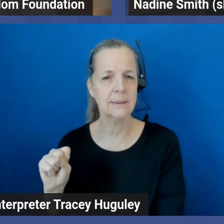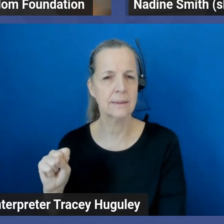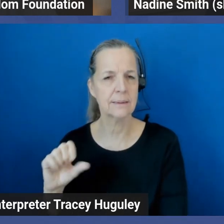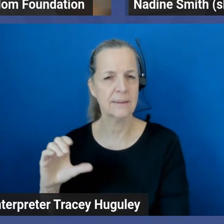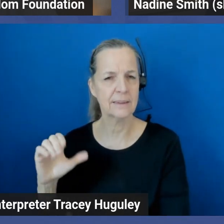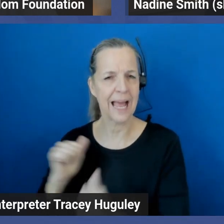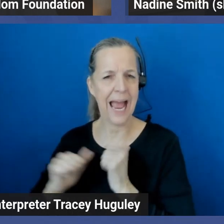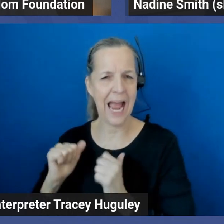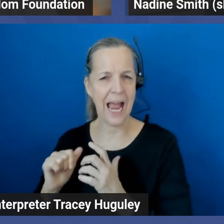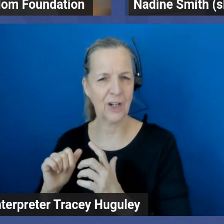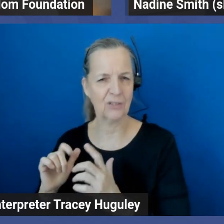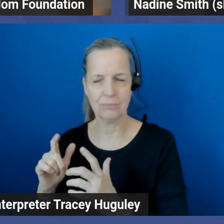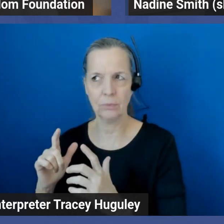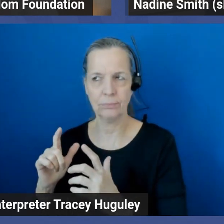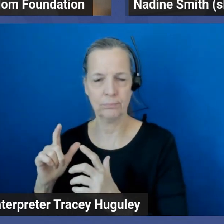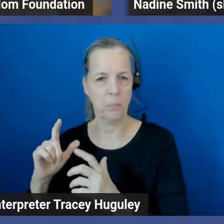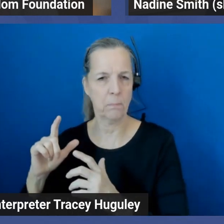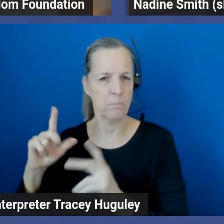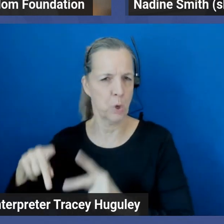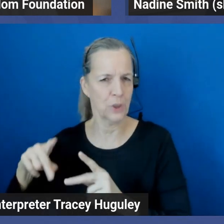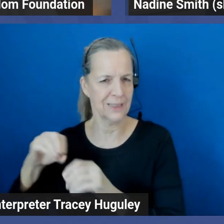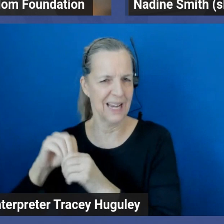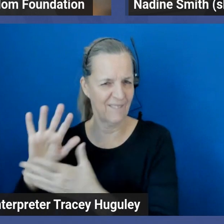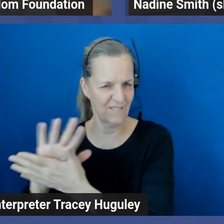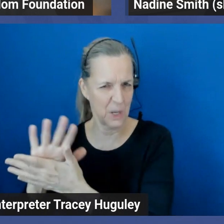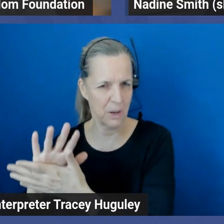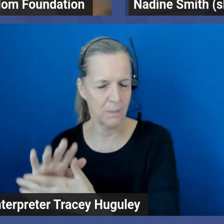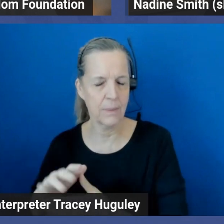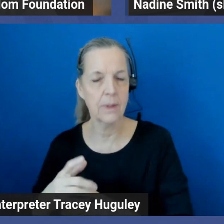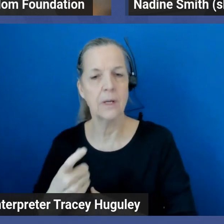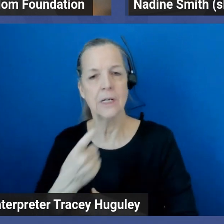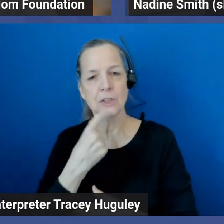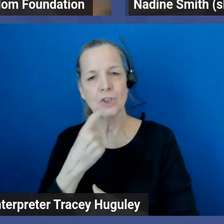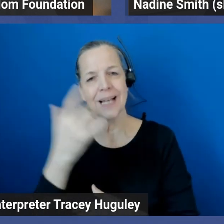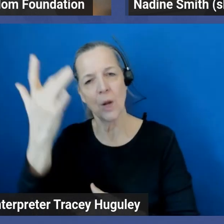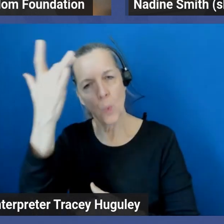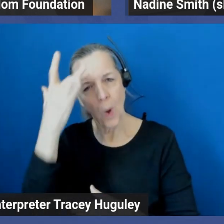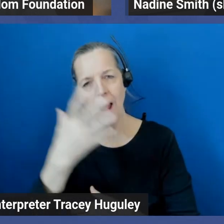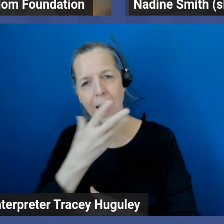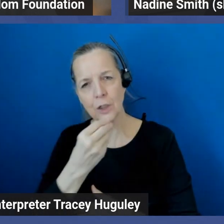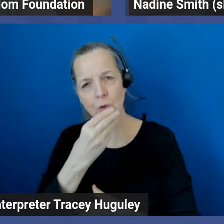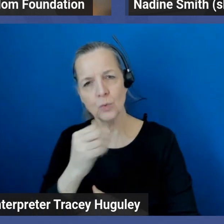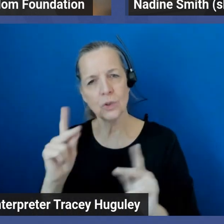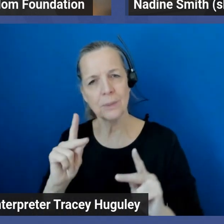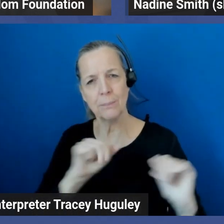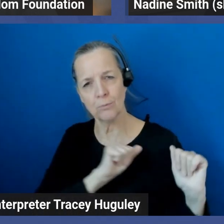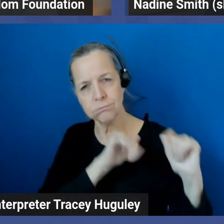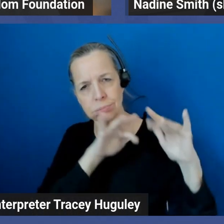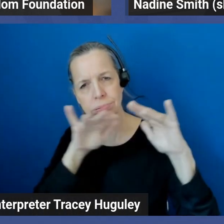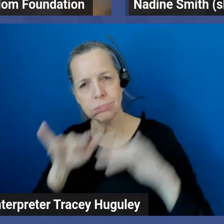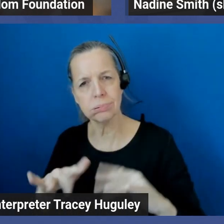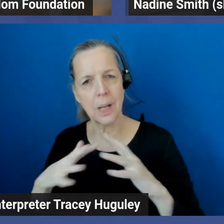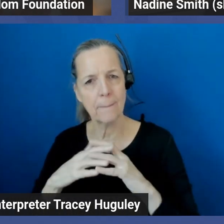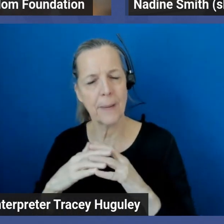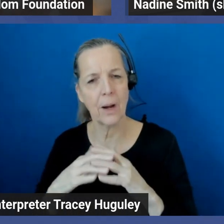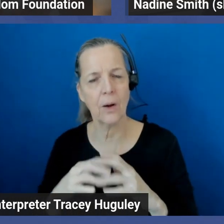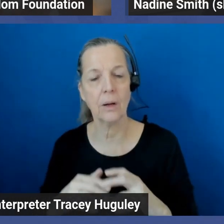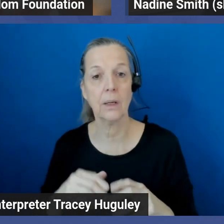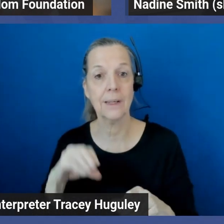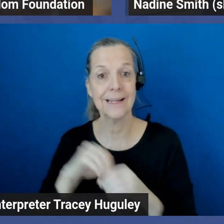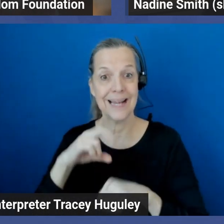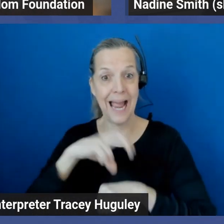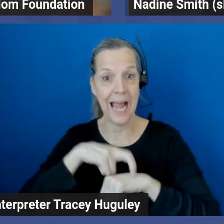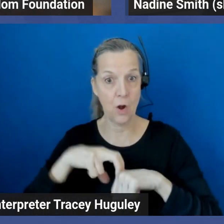about why the Jews came to America. And she says, in